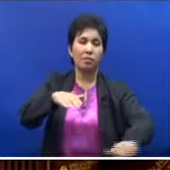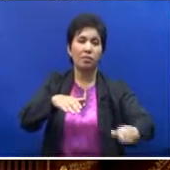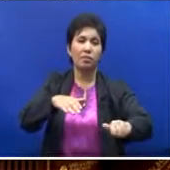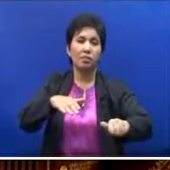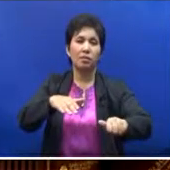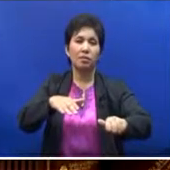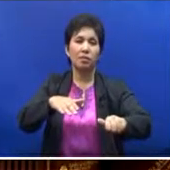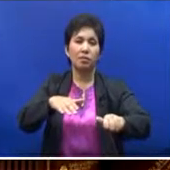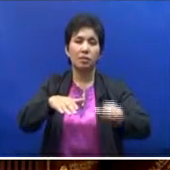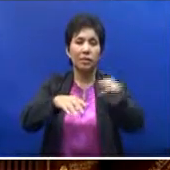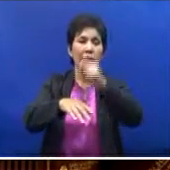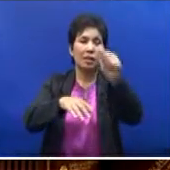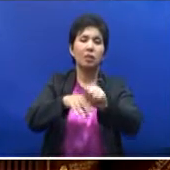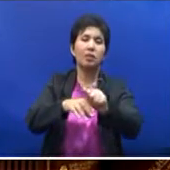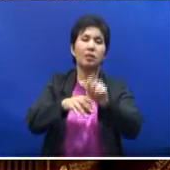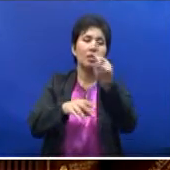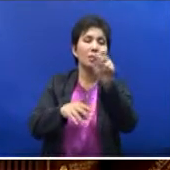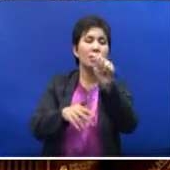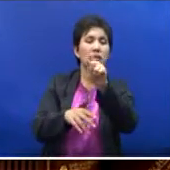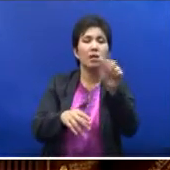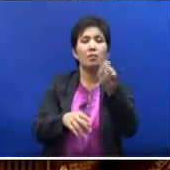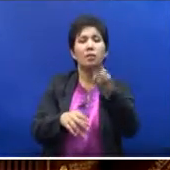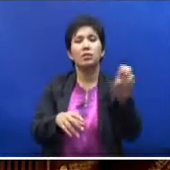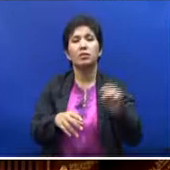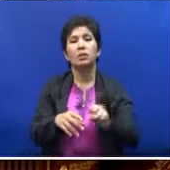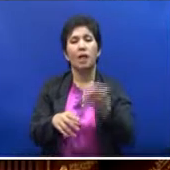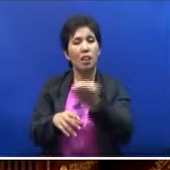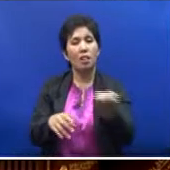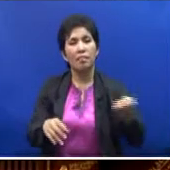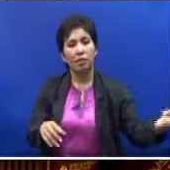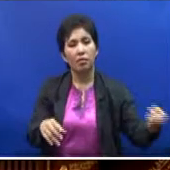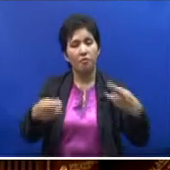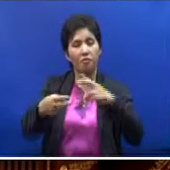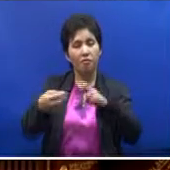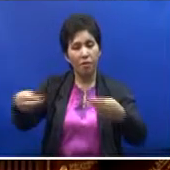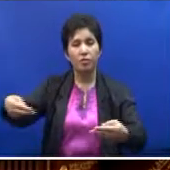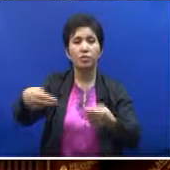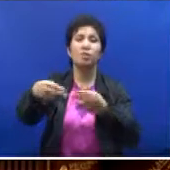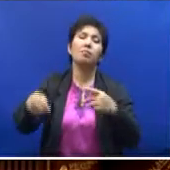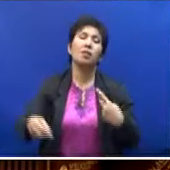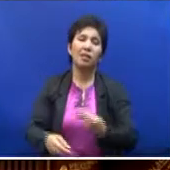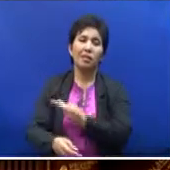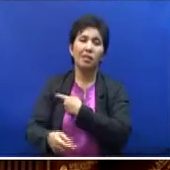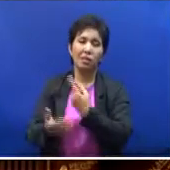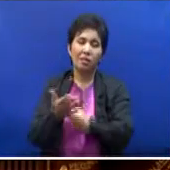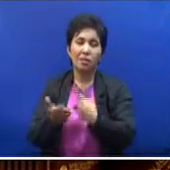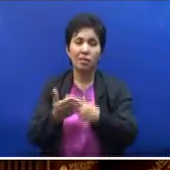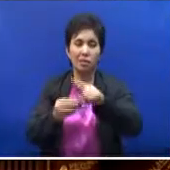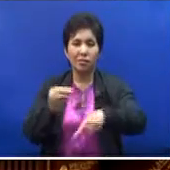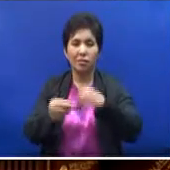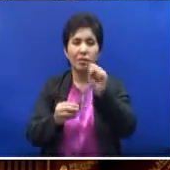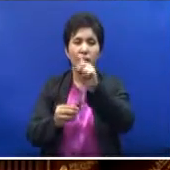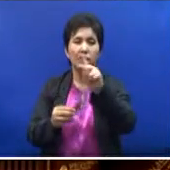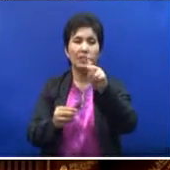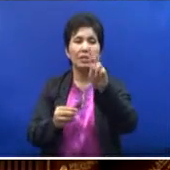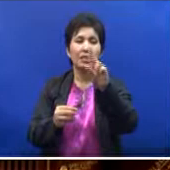of incest taboo. Okay, so this is very important element in kinship. Okay, whereby when we discuss about incest taboo, we have to